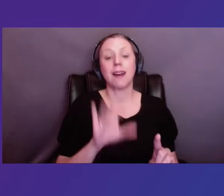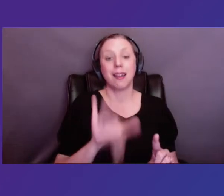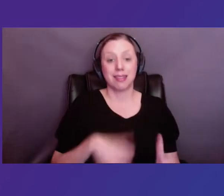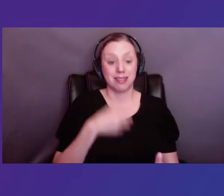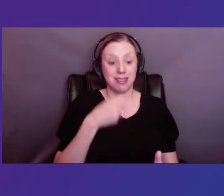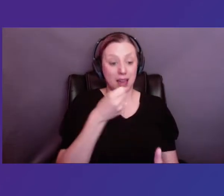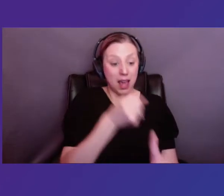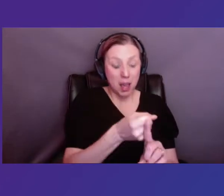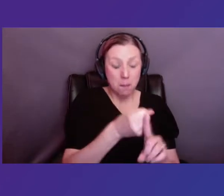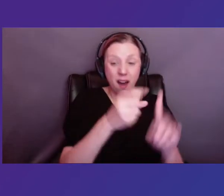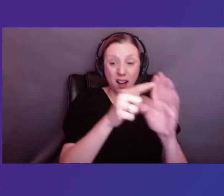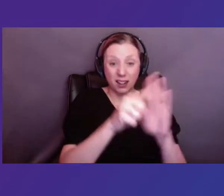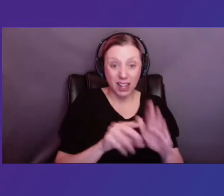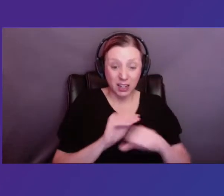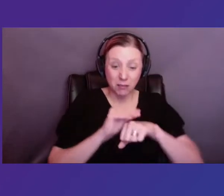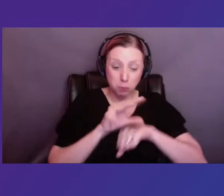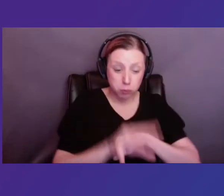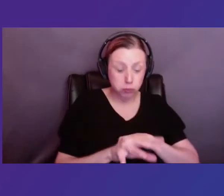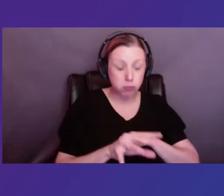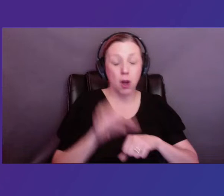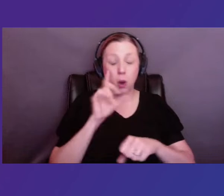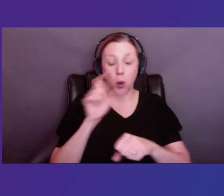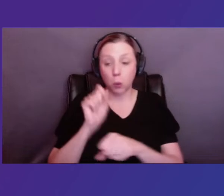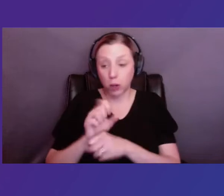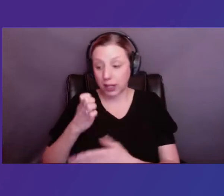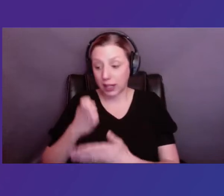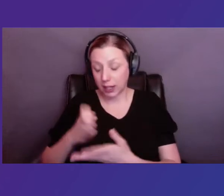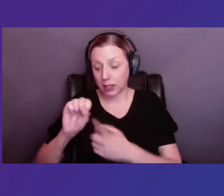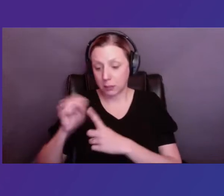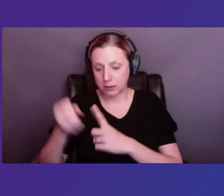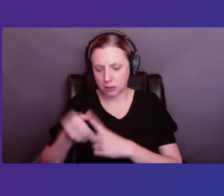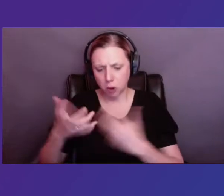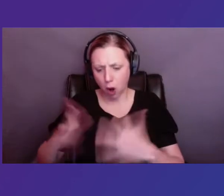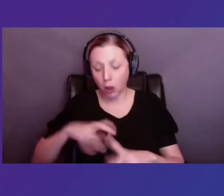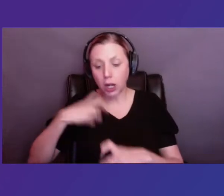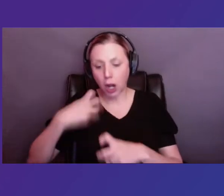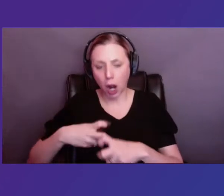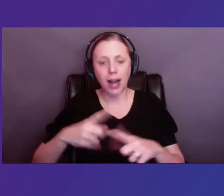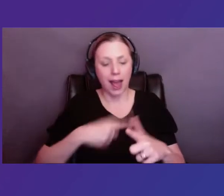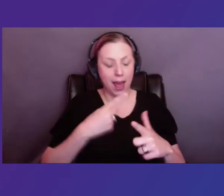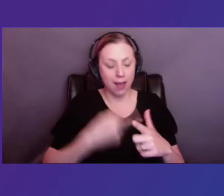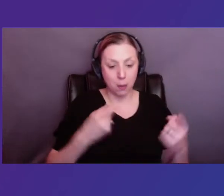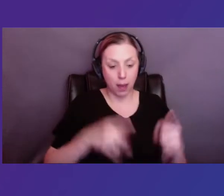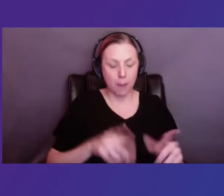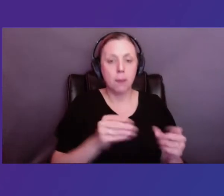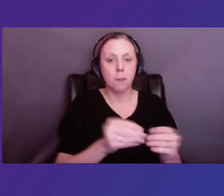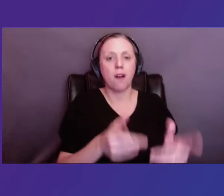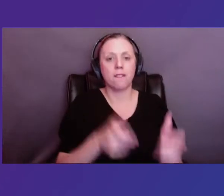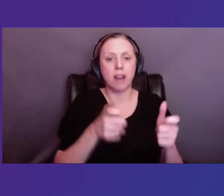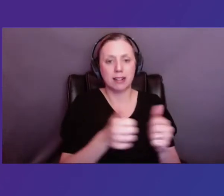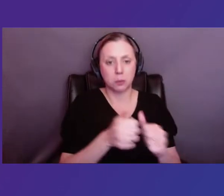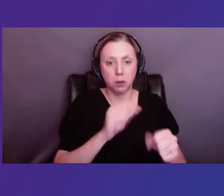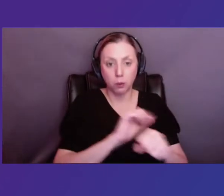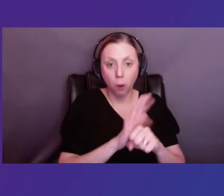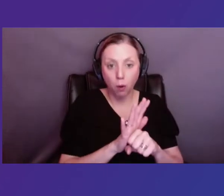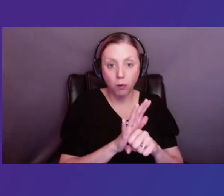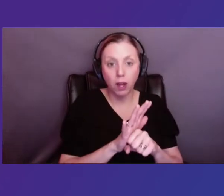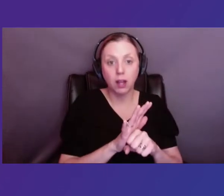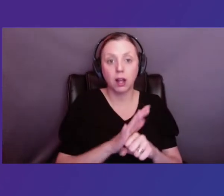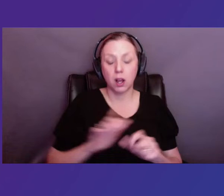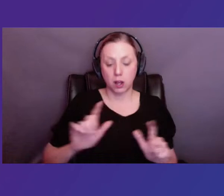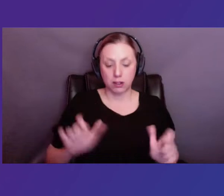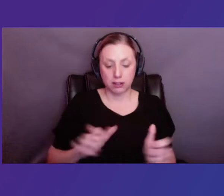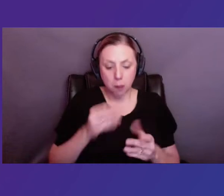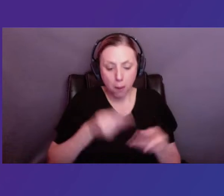working and economic conditions that were already true of our sector. We know that small budget dance making